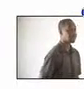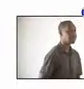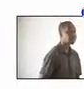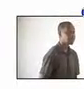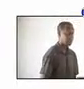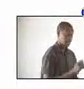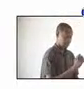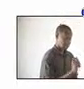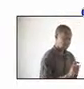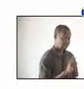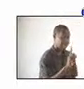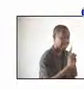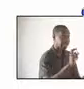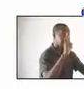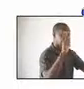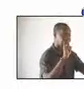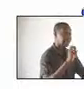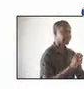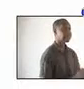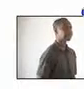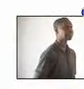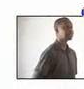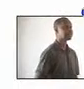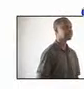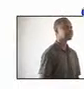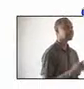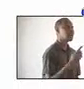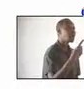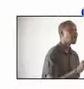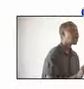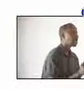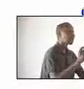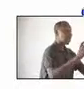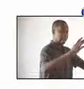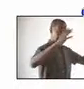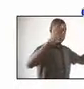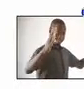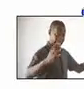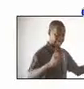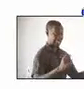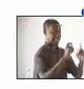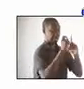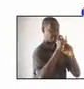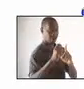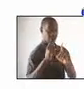You may write your title all capitalized,